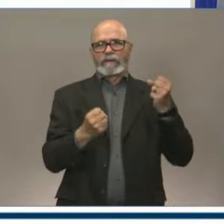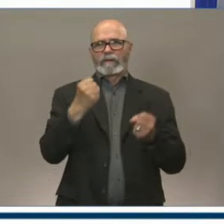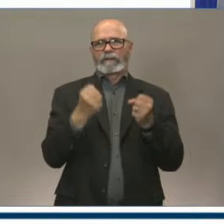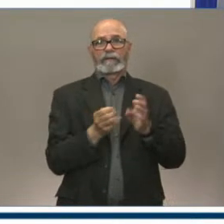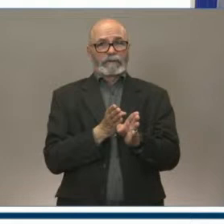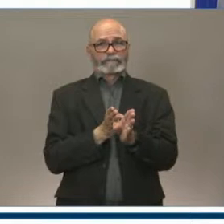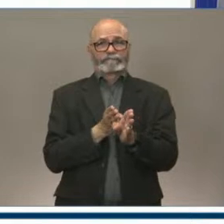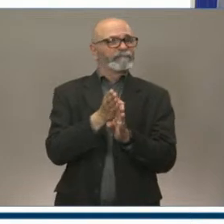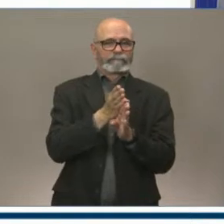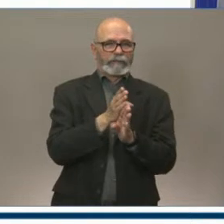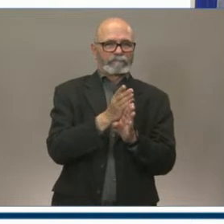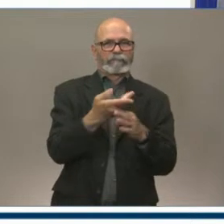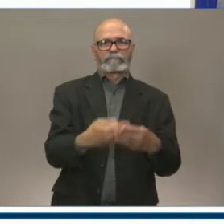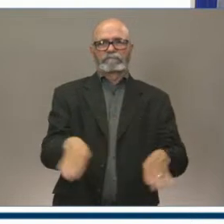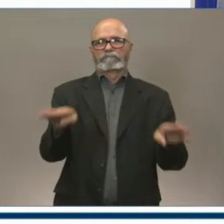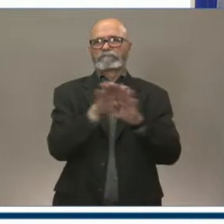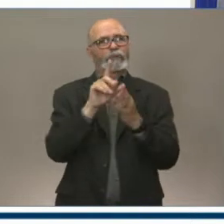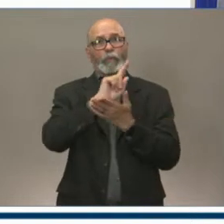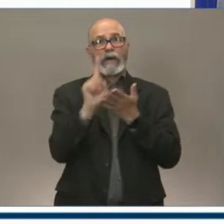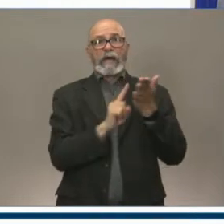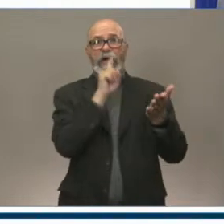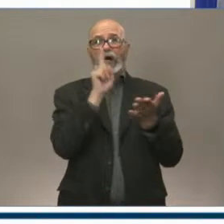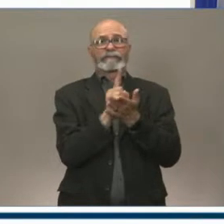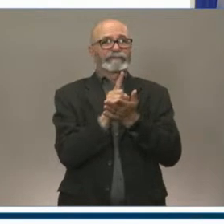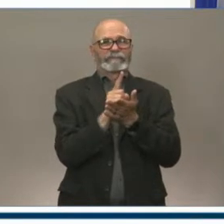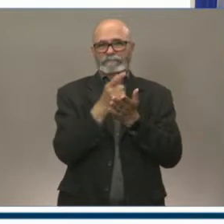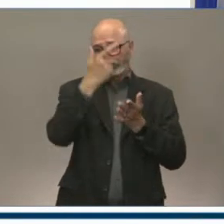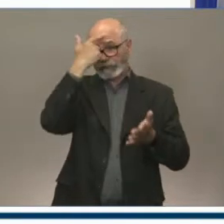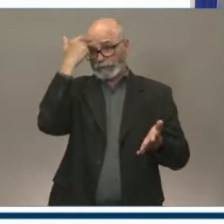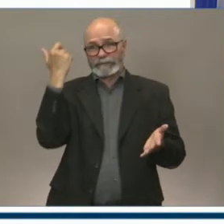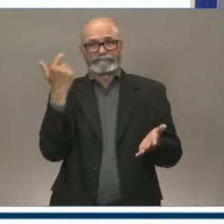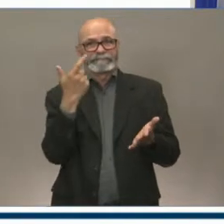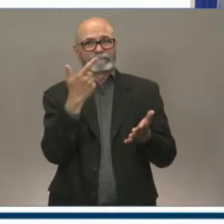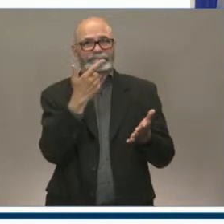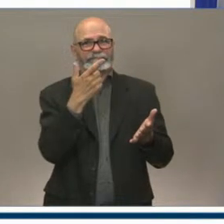an hour. I guess, what message would you have, Mr. Premier, for those people who have